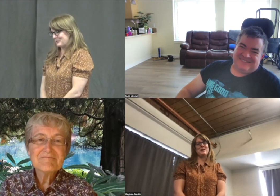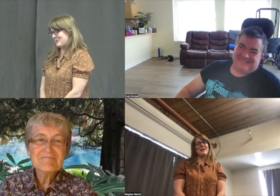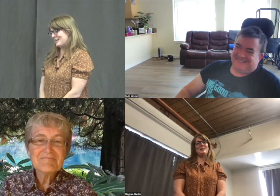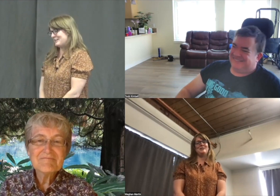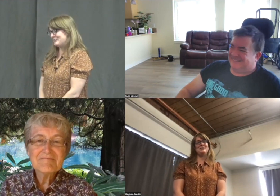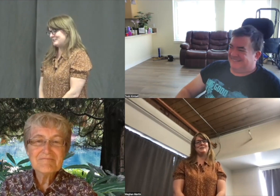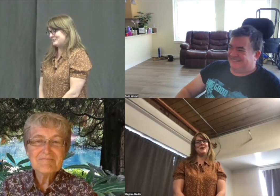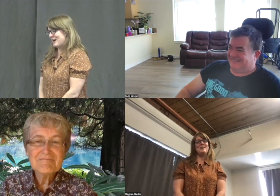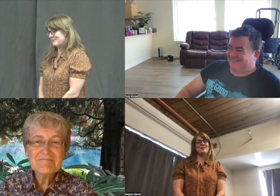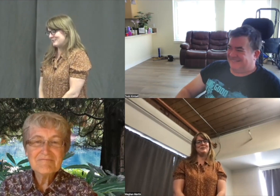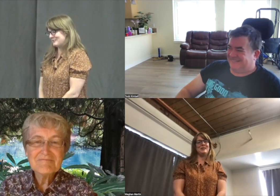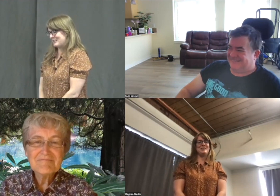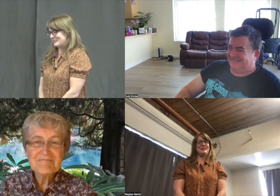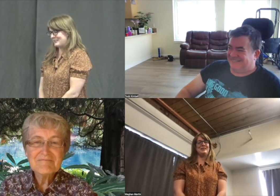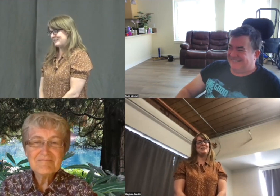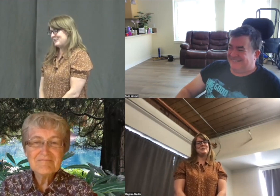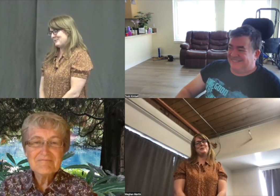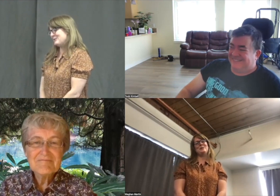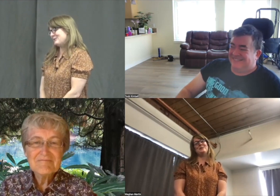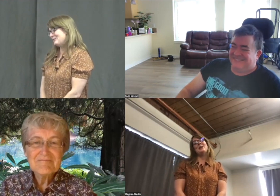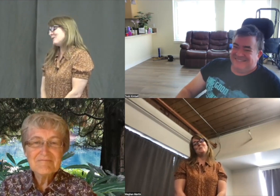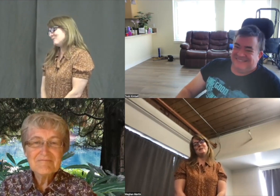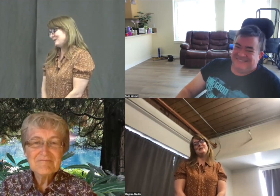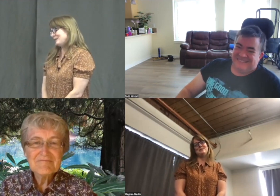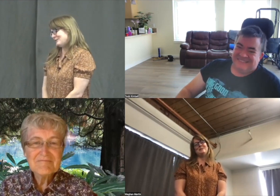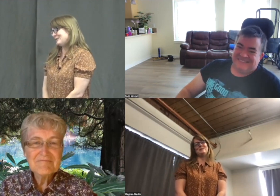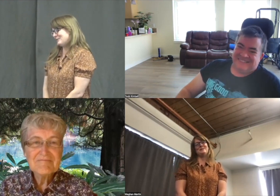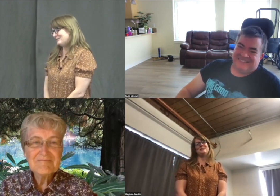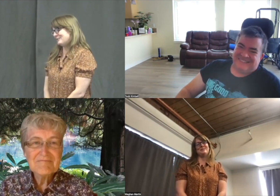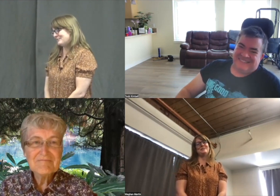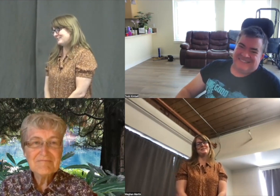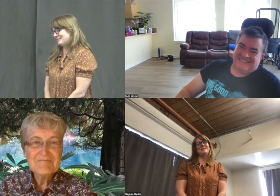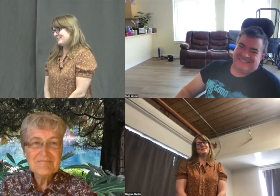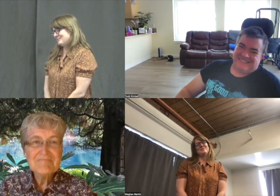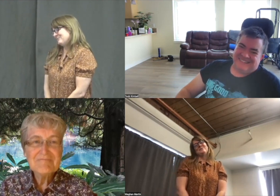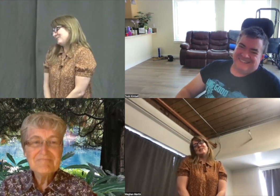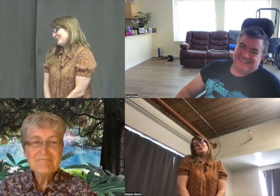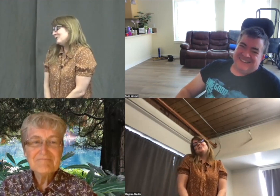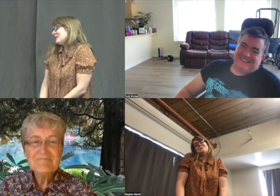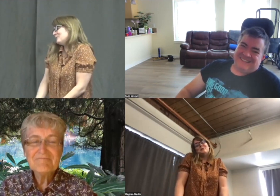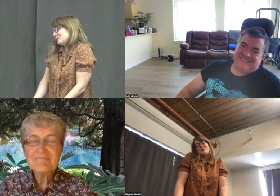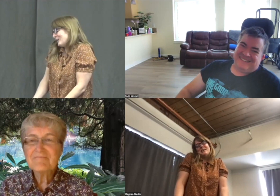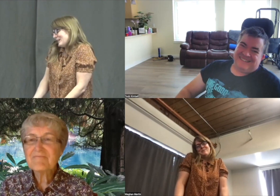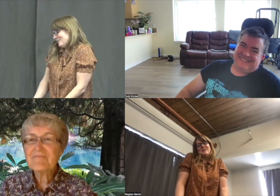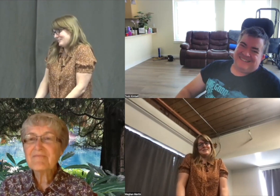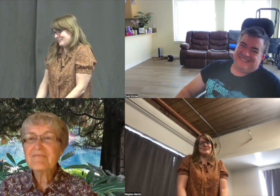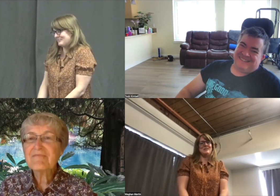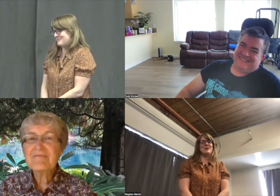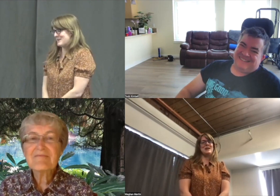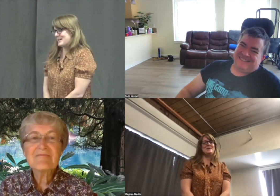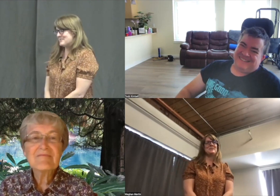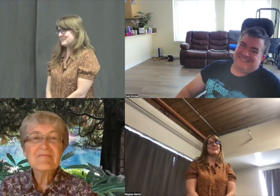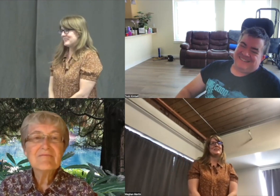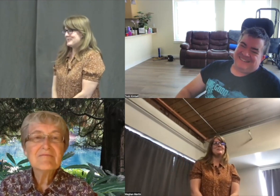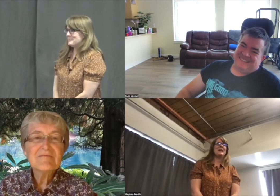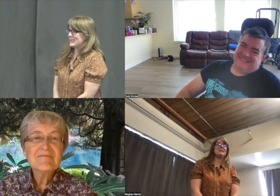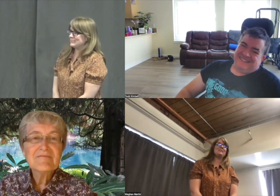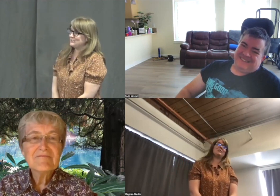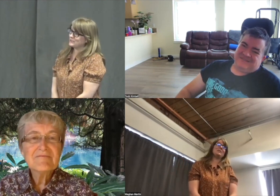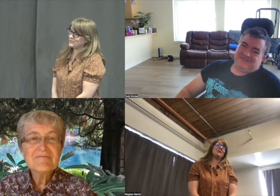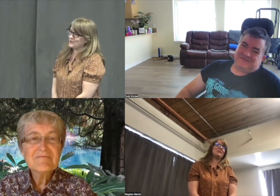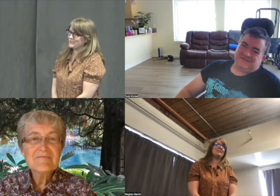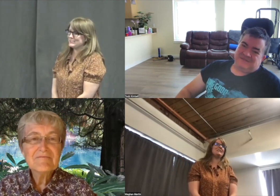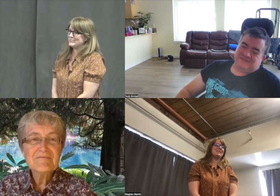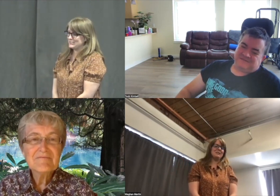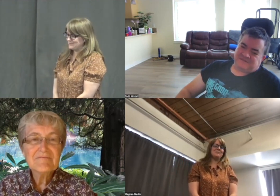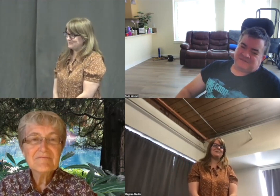with the pandas 5 years later with the same PhD research. The same story, basically, but pandas drew a